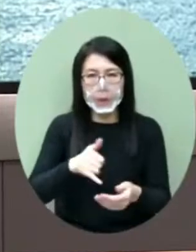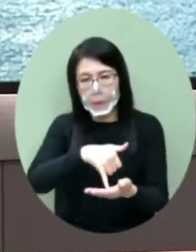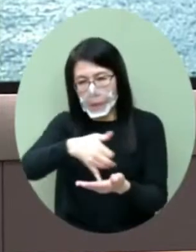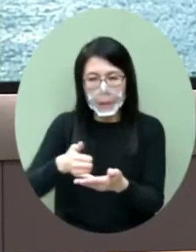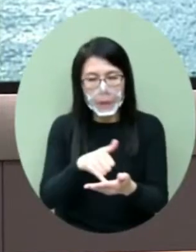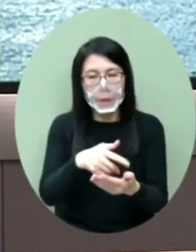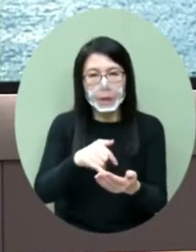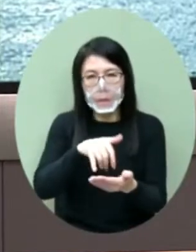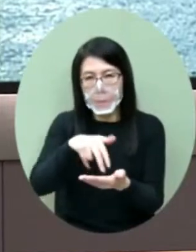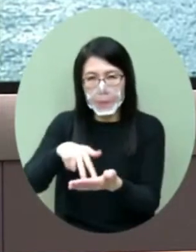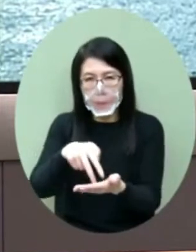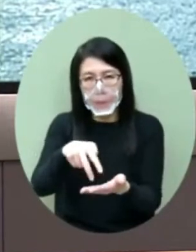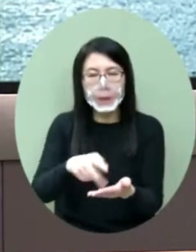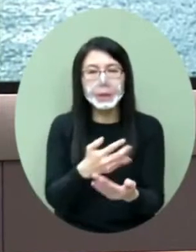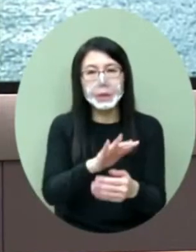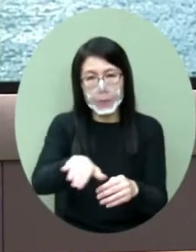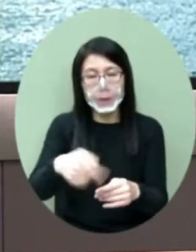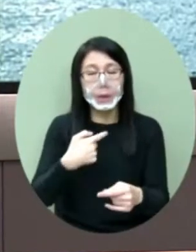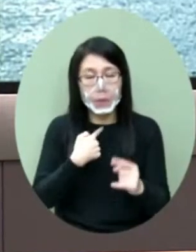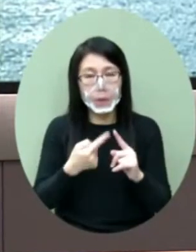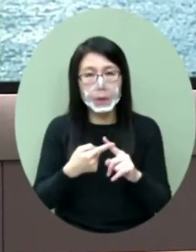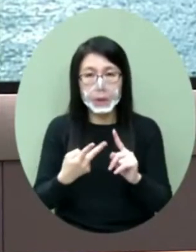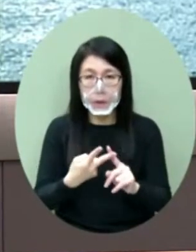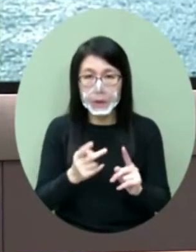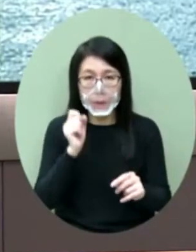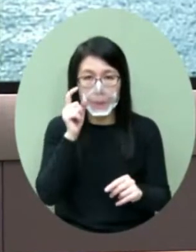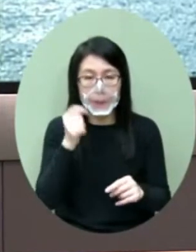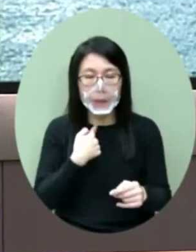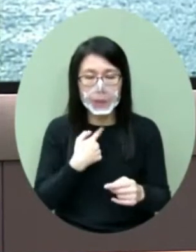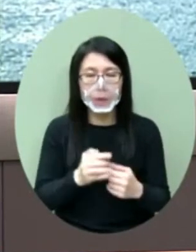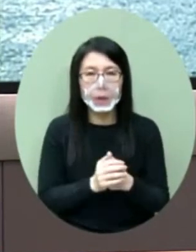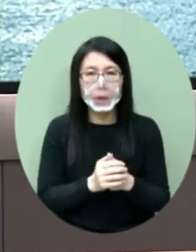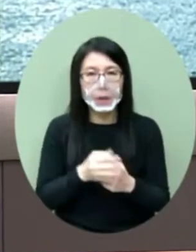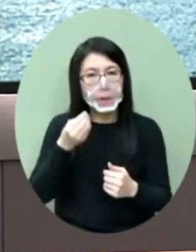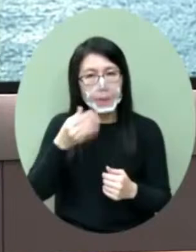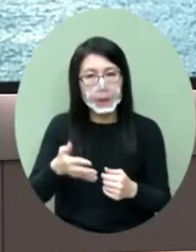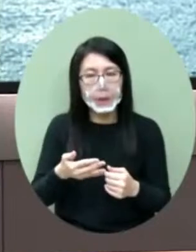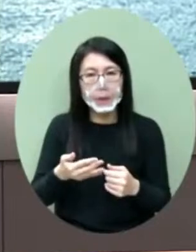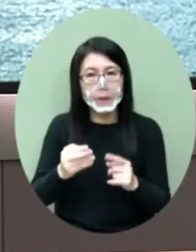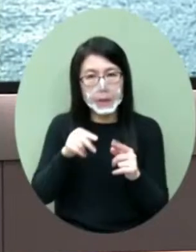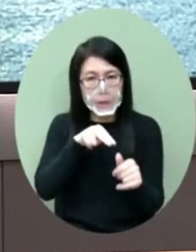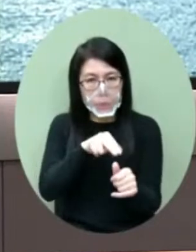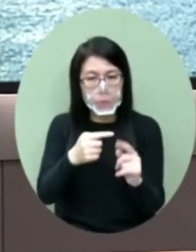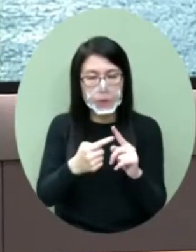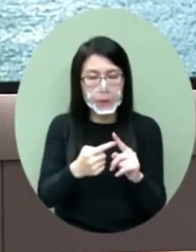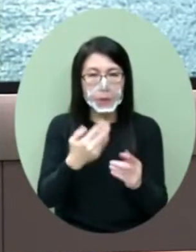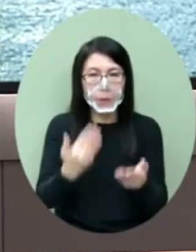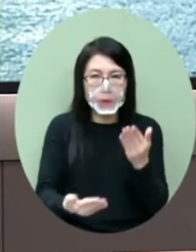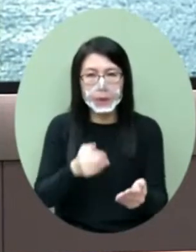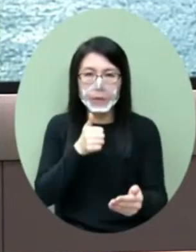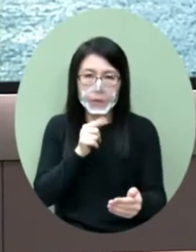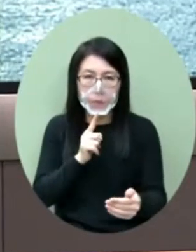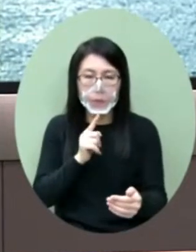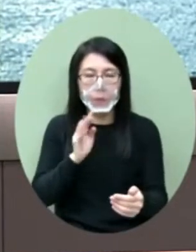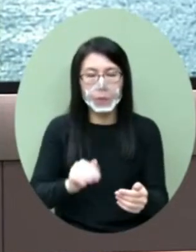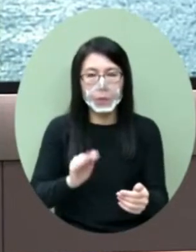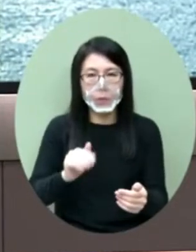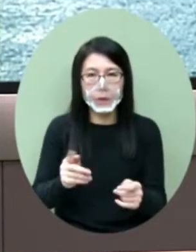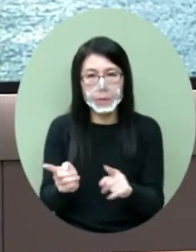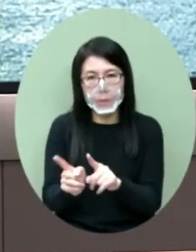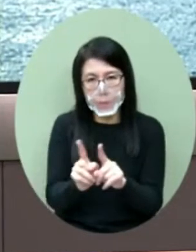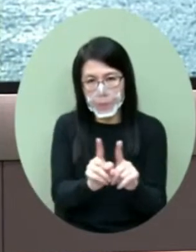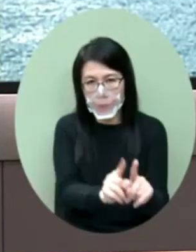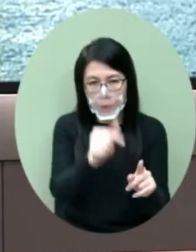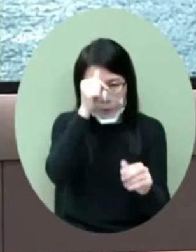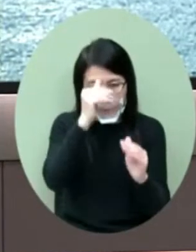to allow the carer or the parents to stay with the minor child. But during